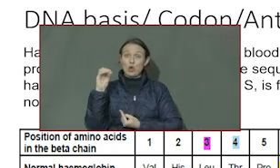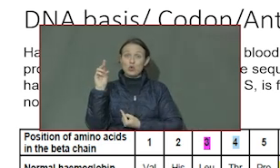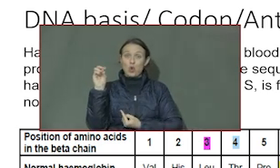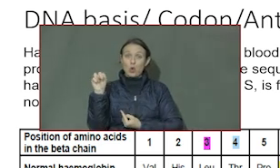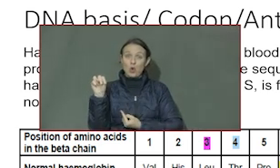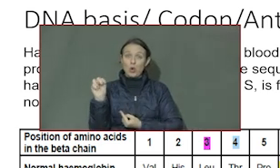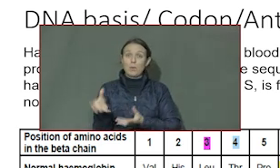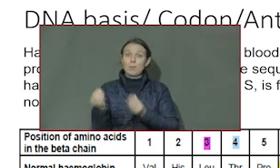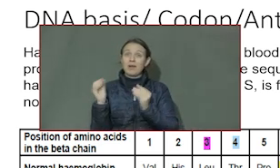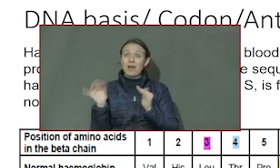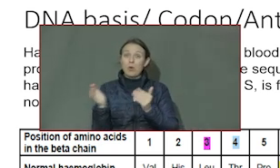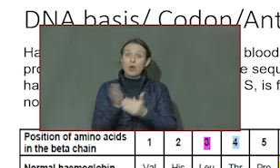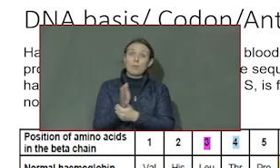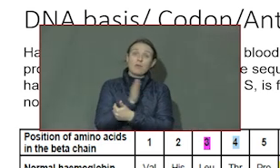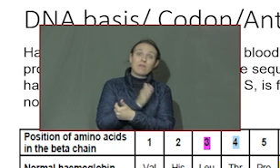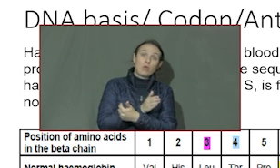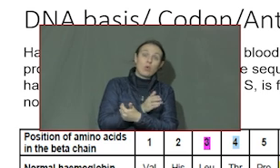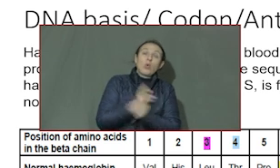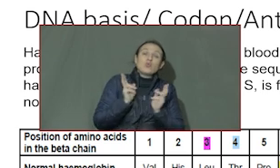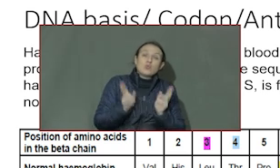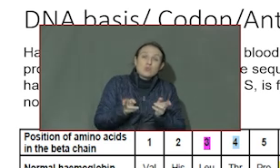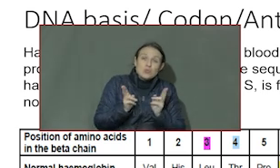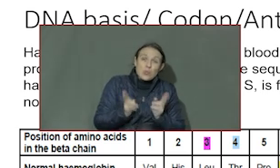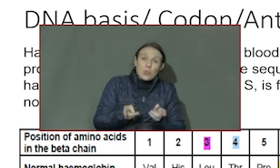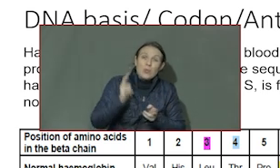what? The codon.